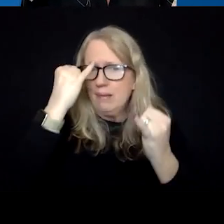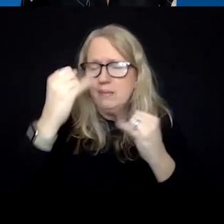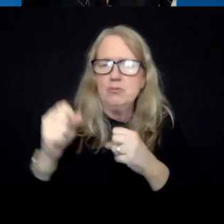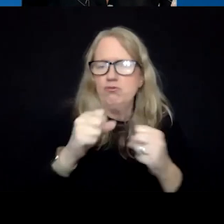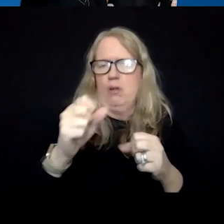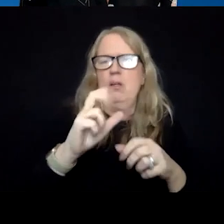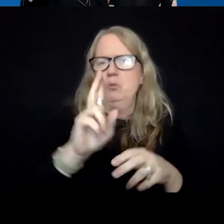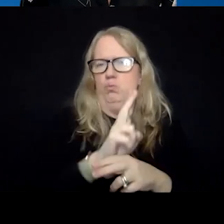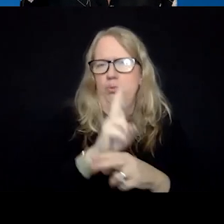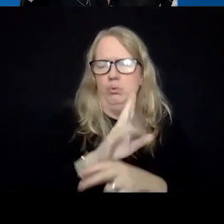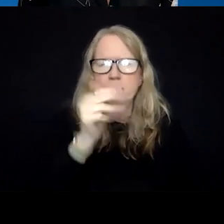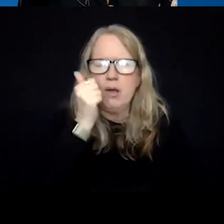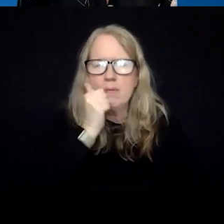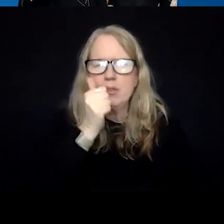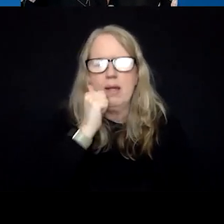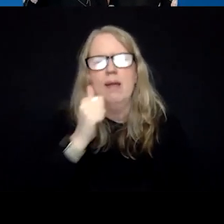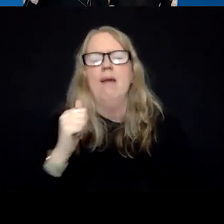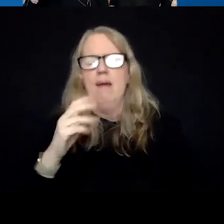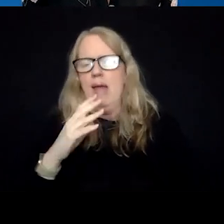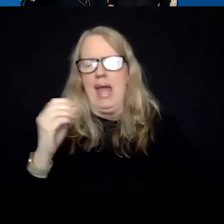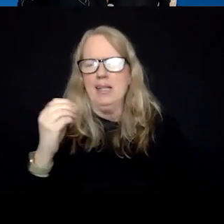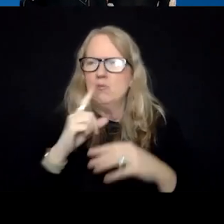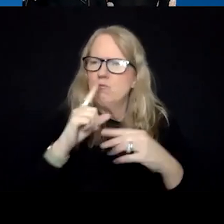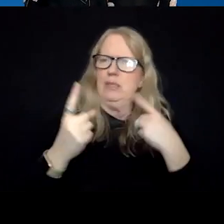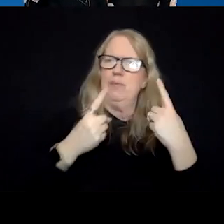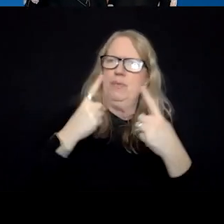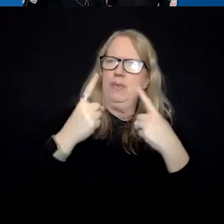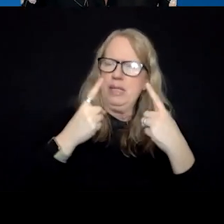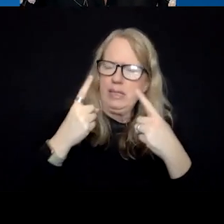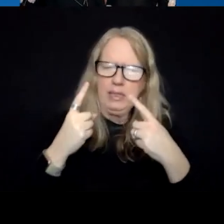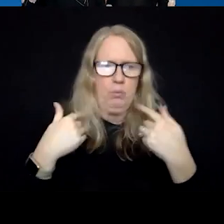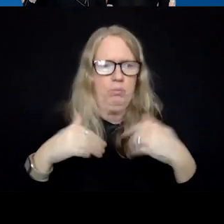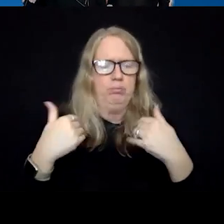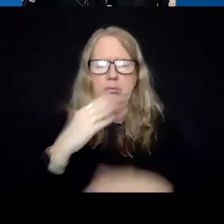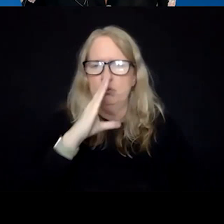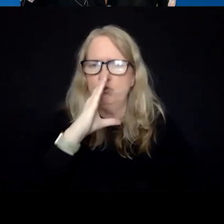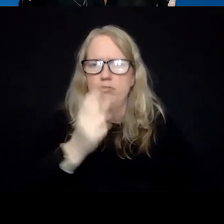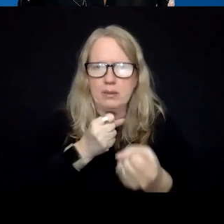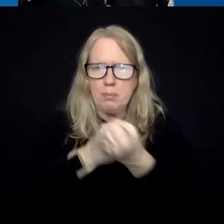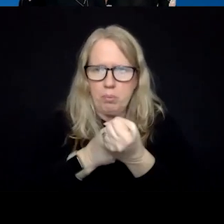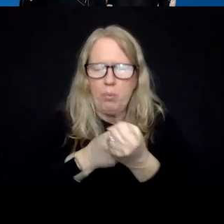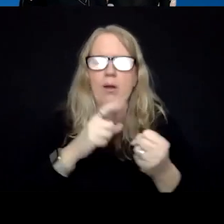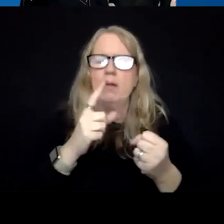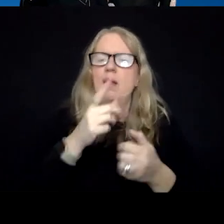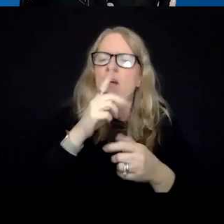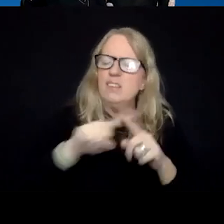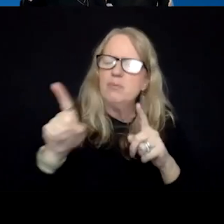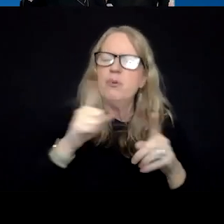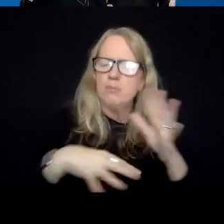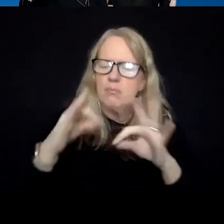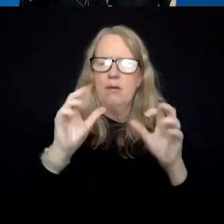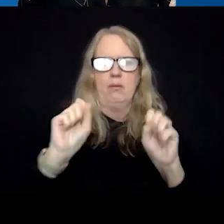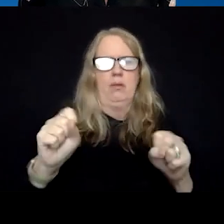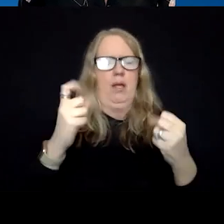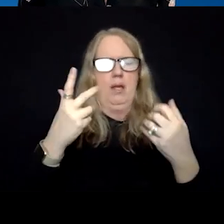day-to-day lives. And then importantly, really thinking about how to ensure that the direct support workforce has the competencies they need to be successful